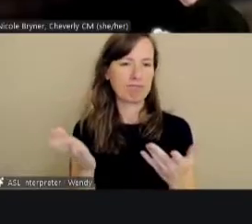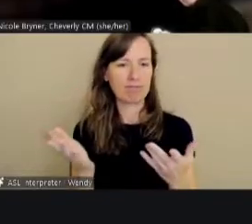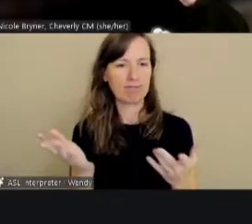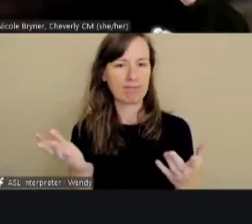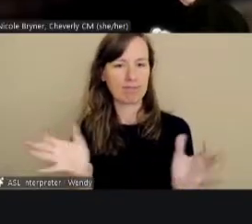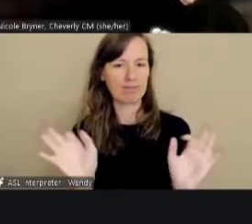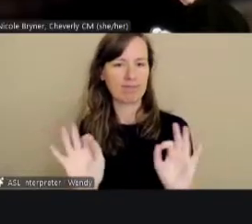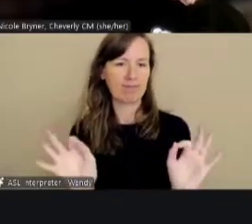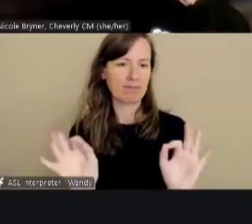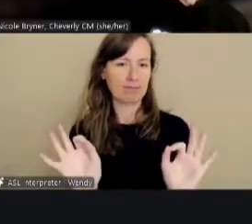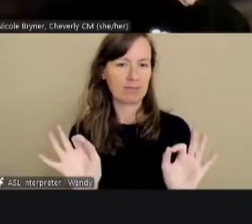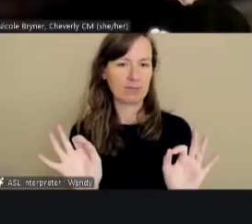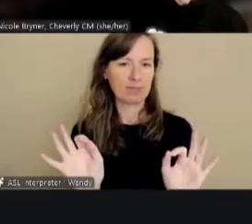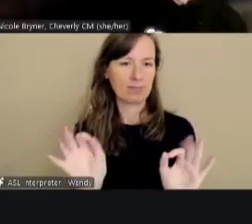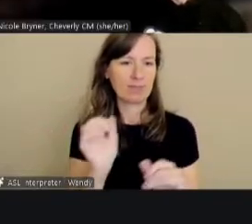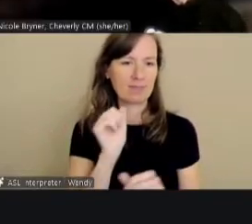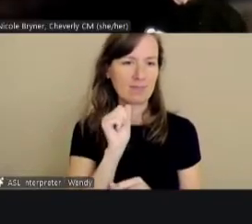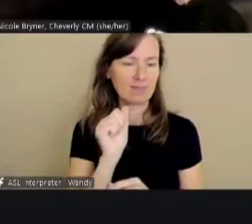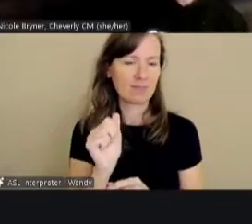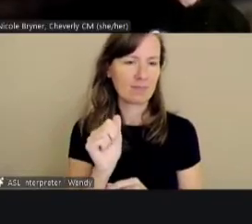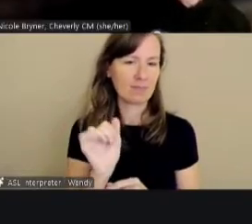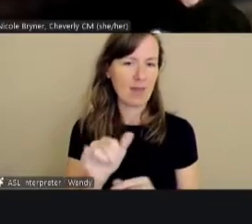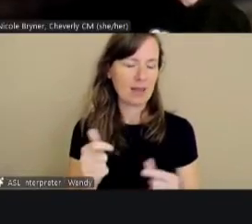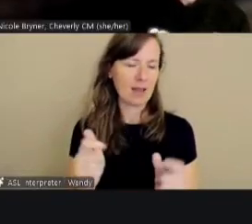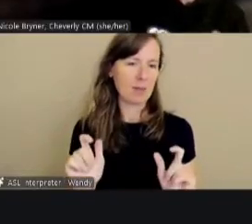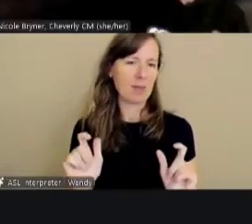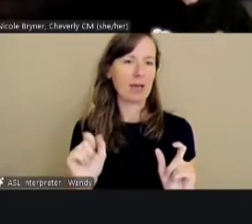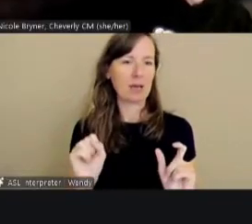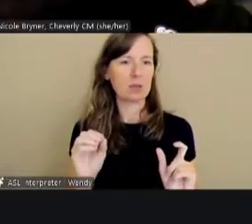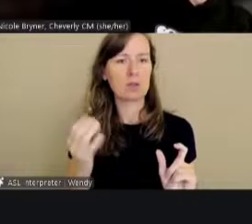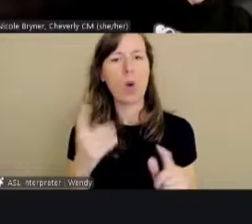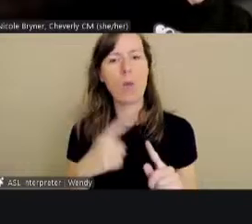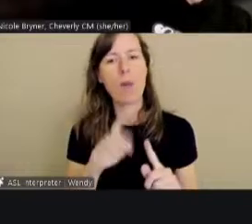going to feel so distinct. But we're going to have a lot of questions.